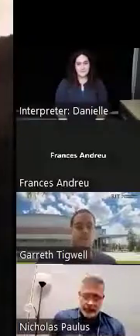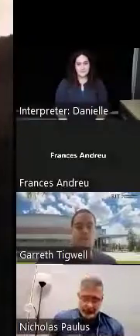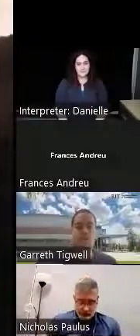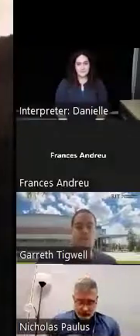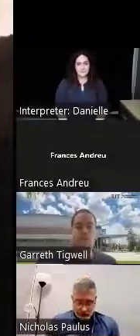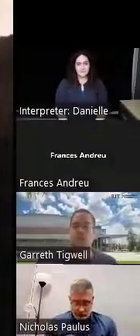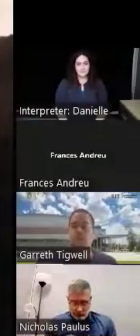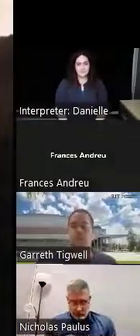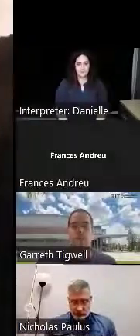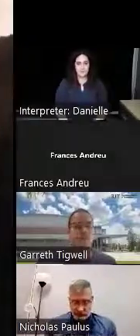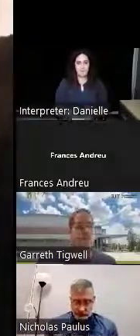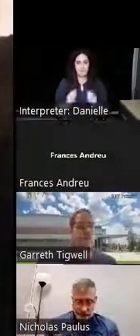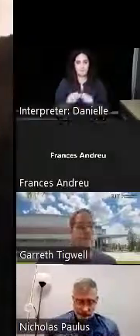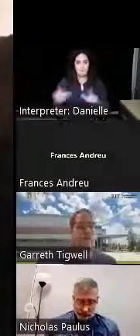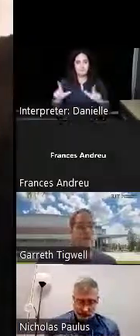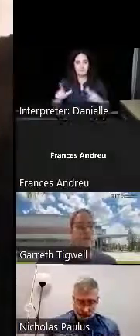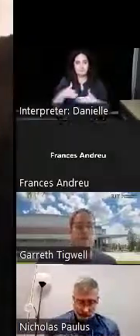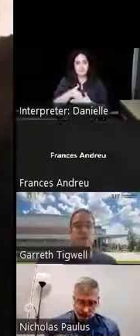share my screen.